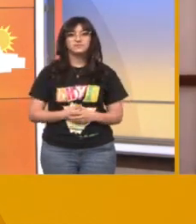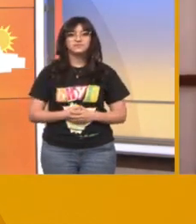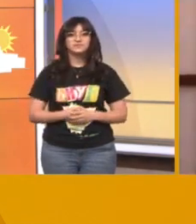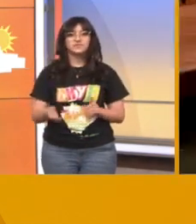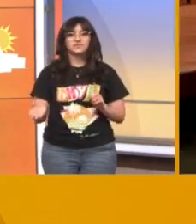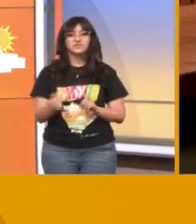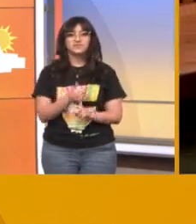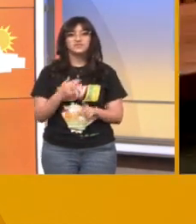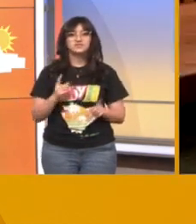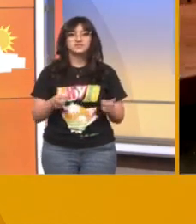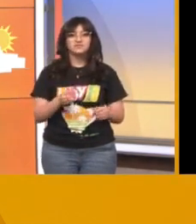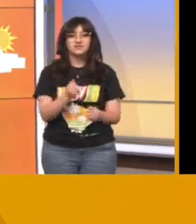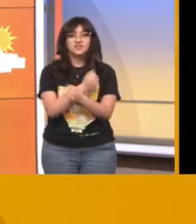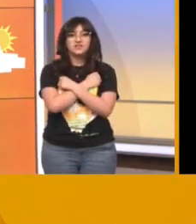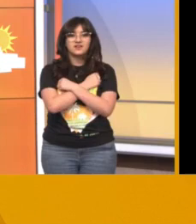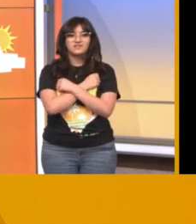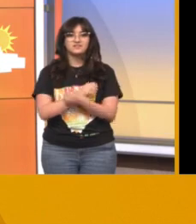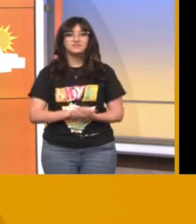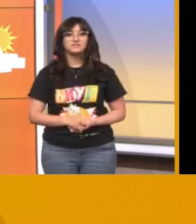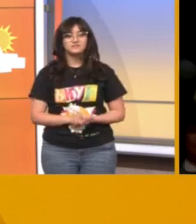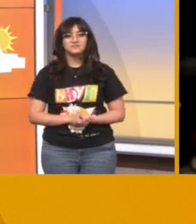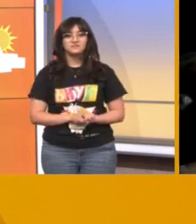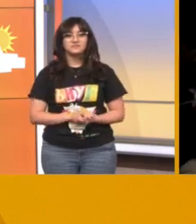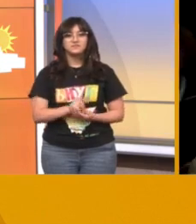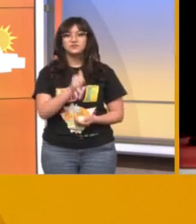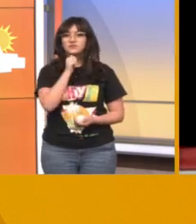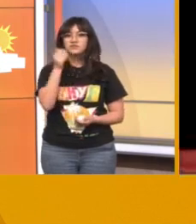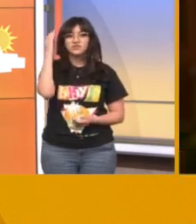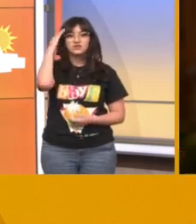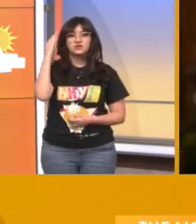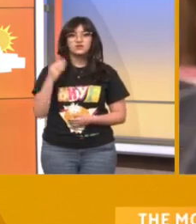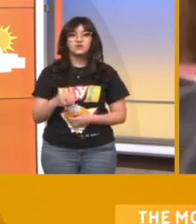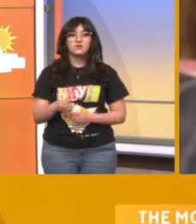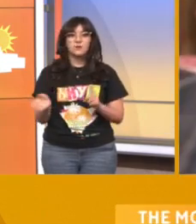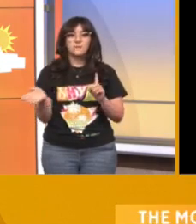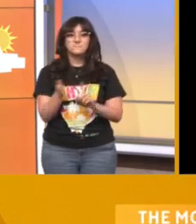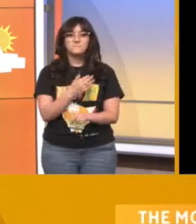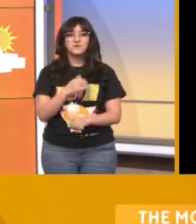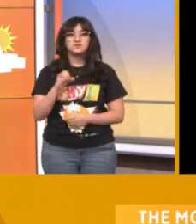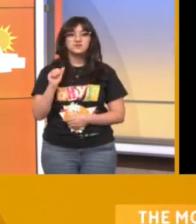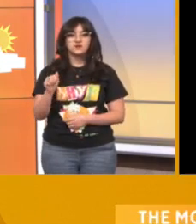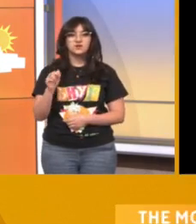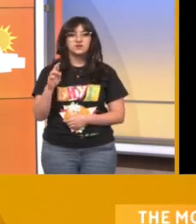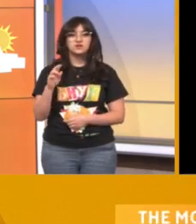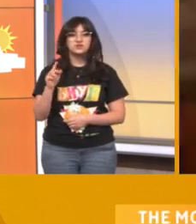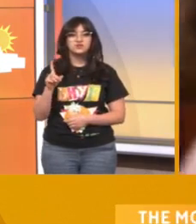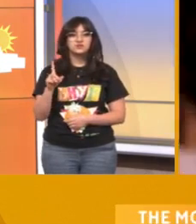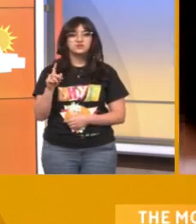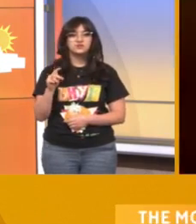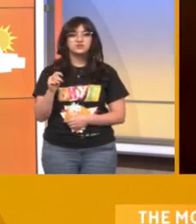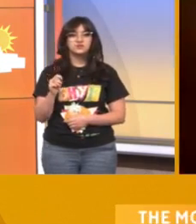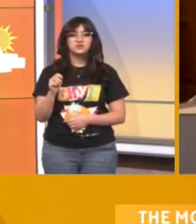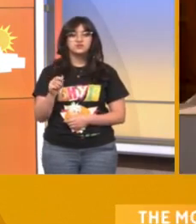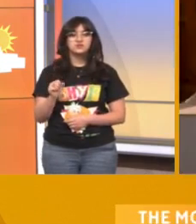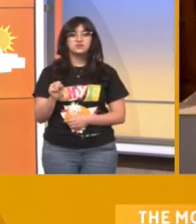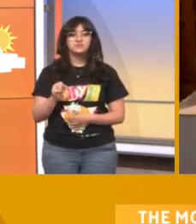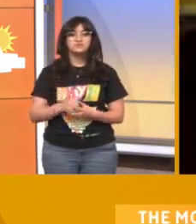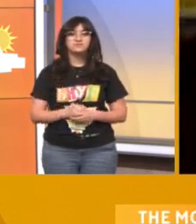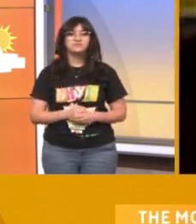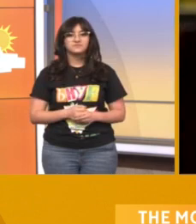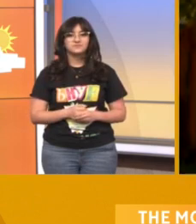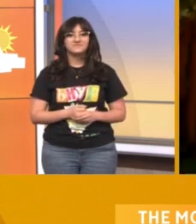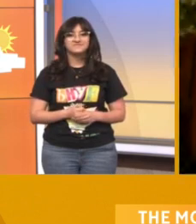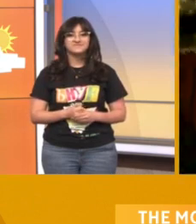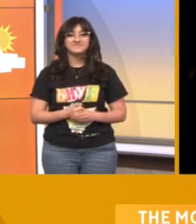as well, you didn't really even know any martial arts, right? When you first started, you had to learn like your character along the way. Yeah. Some martial arts in the